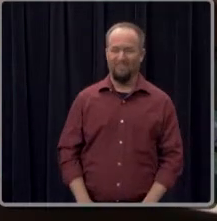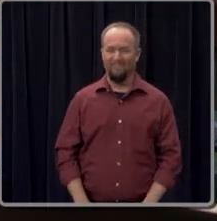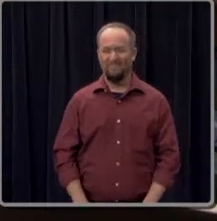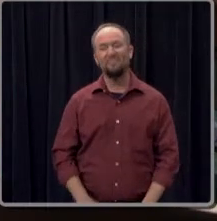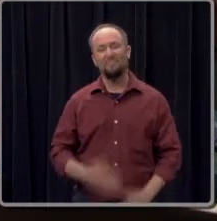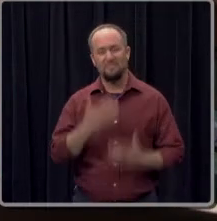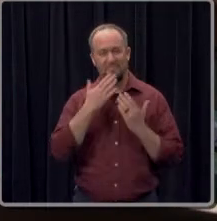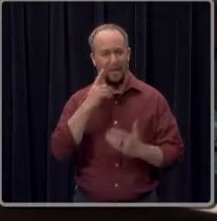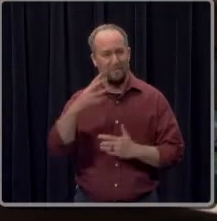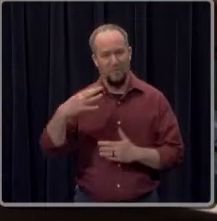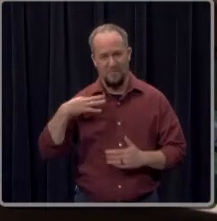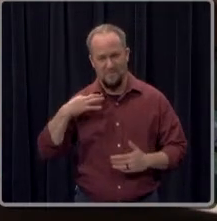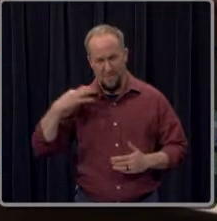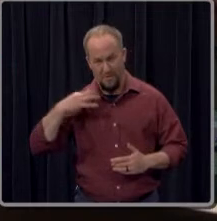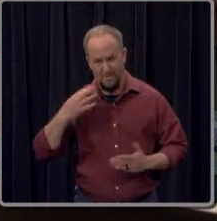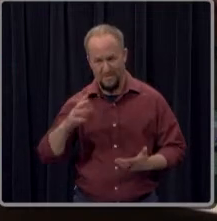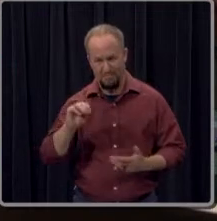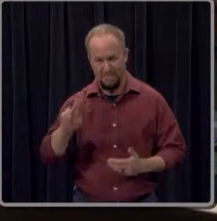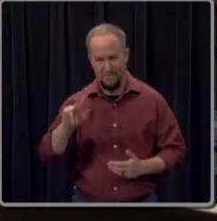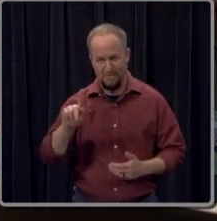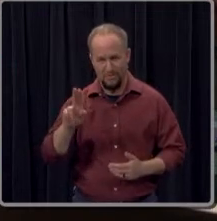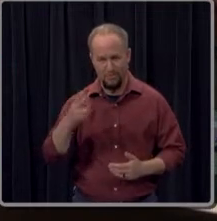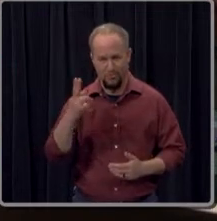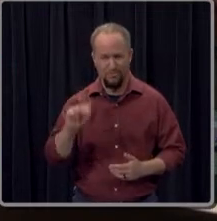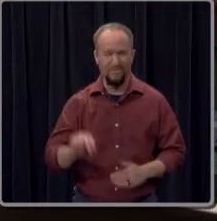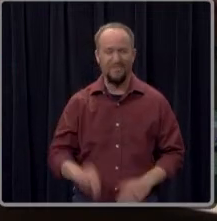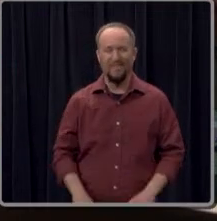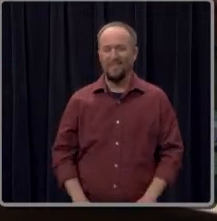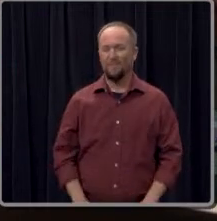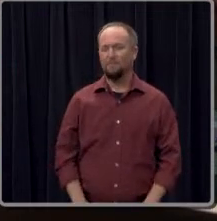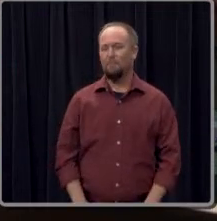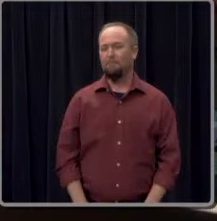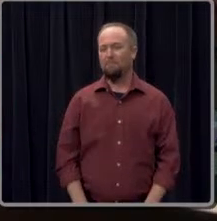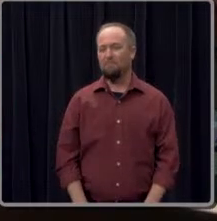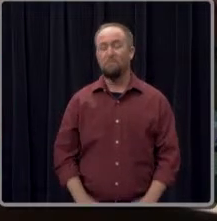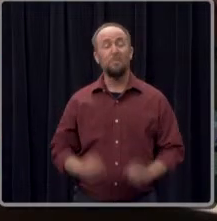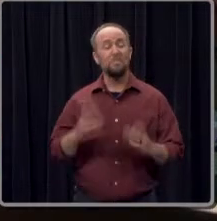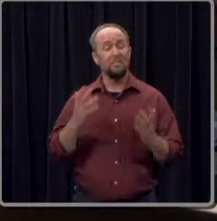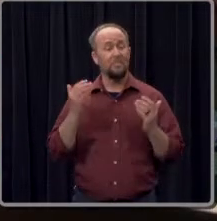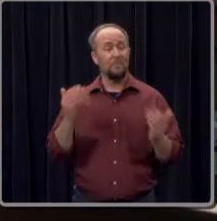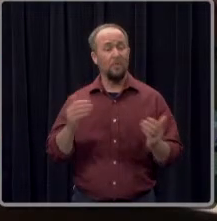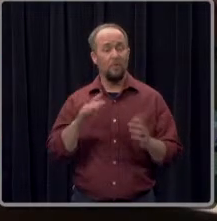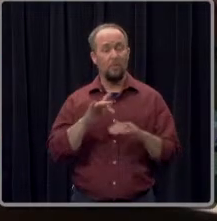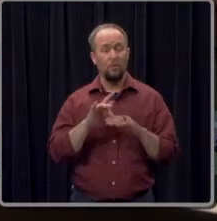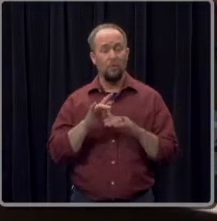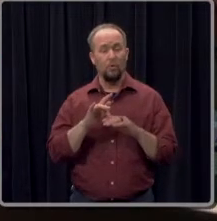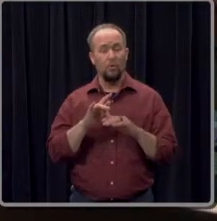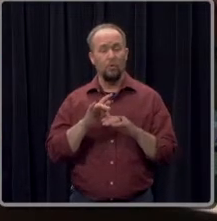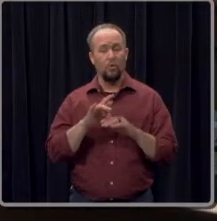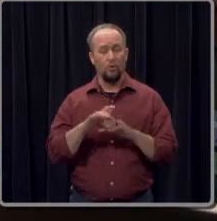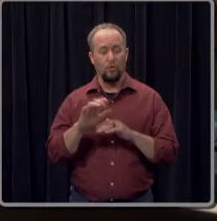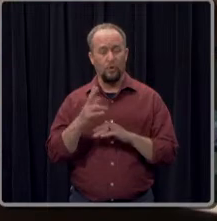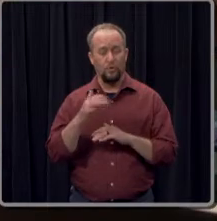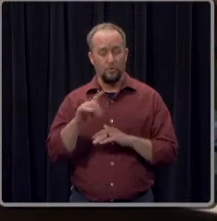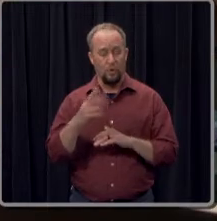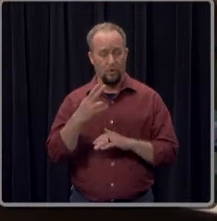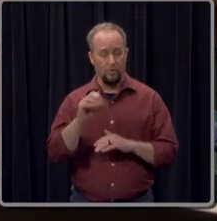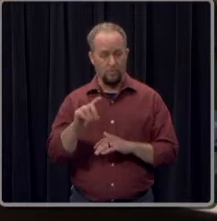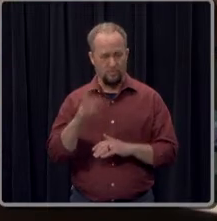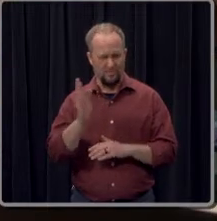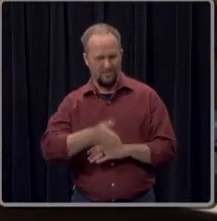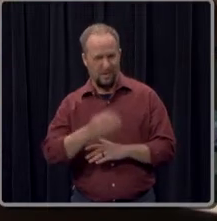Thank you for your volunteerism, Mr. Kuhn. All right, moving on. Early childhood / Head Start.